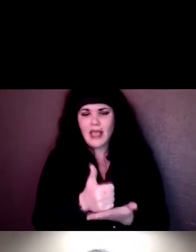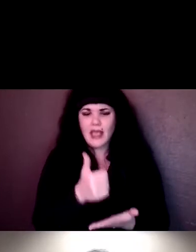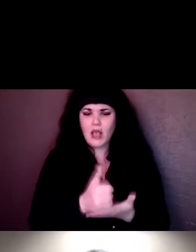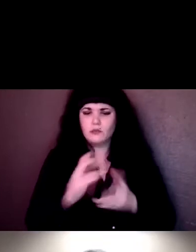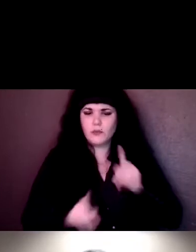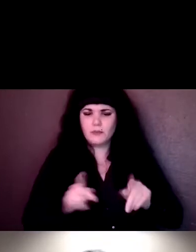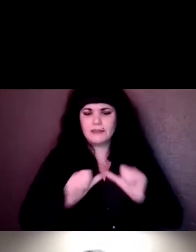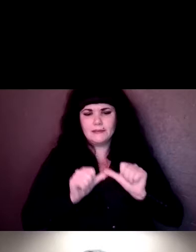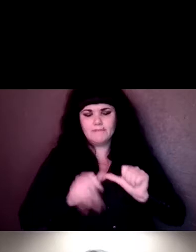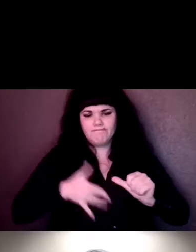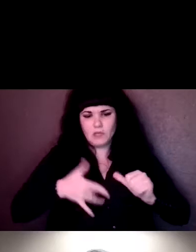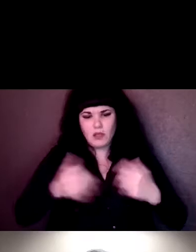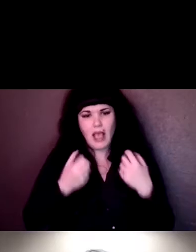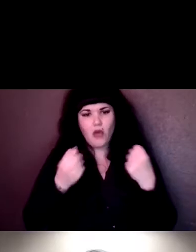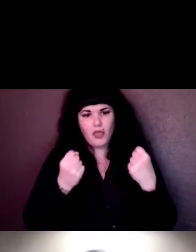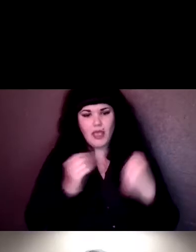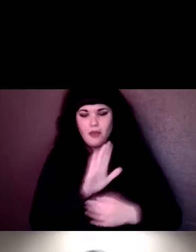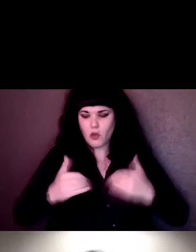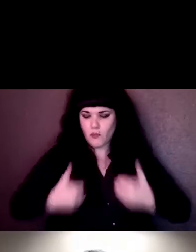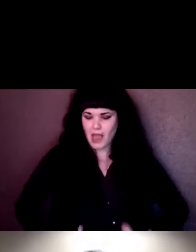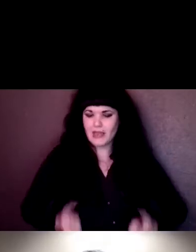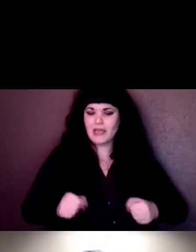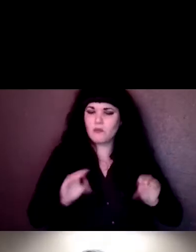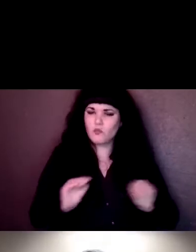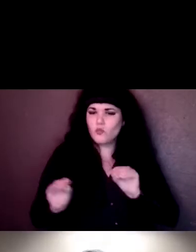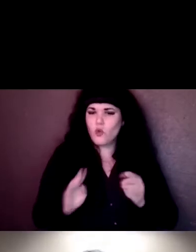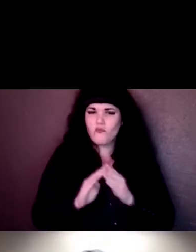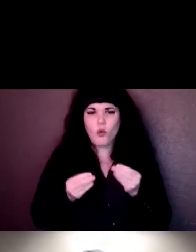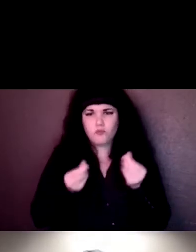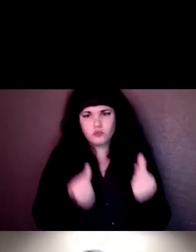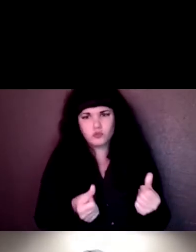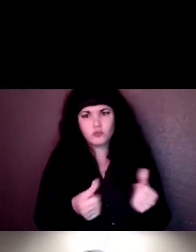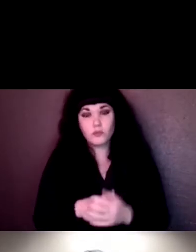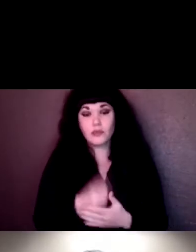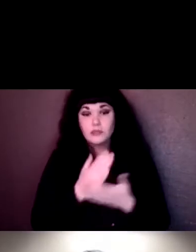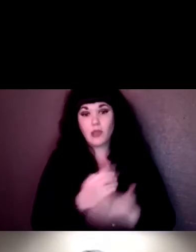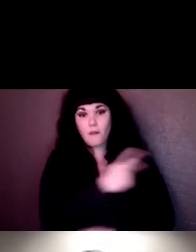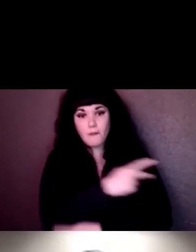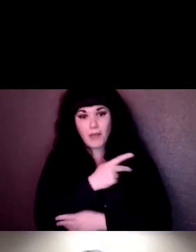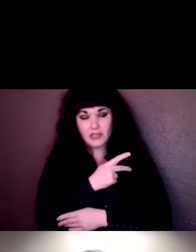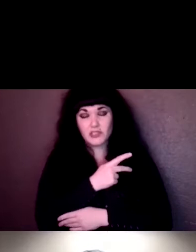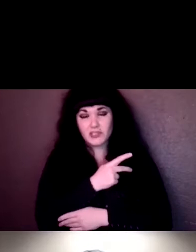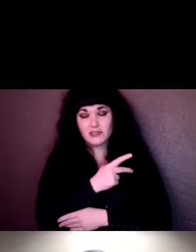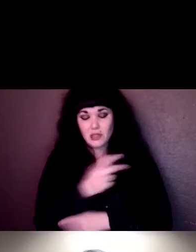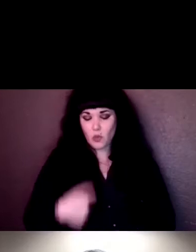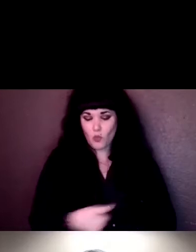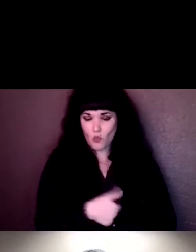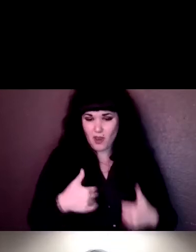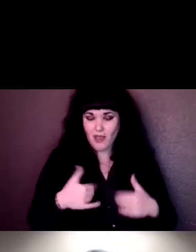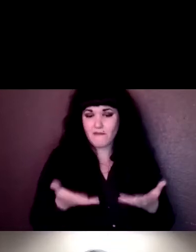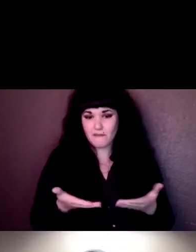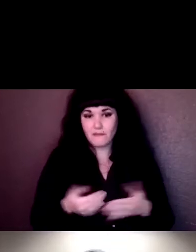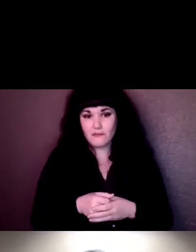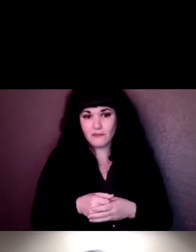their body in a more efficient manner. Some of our patients have lost a good degree